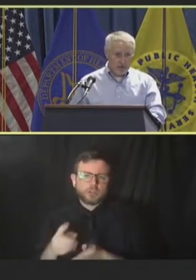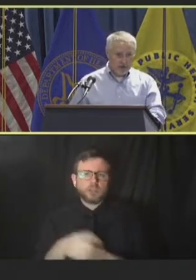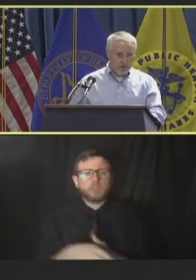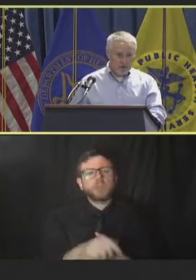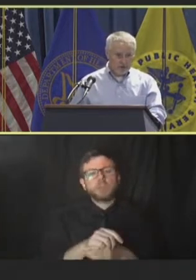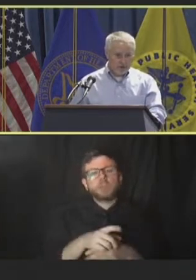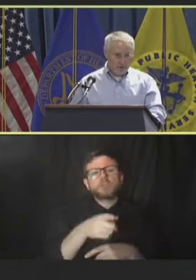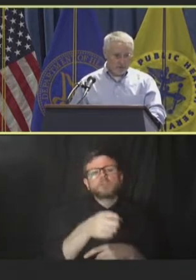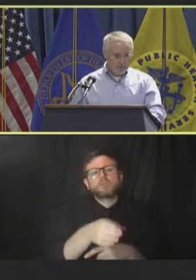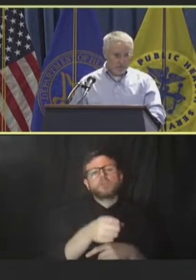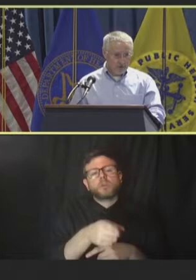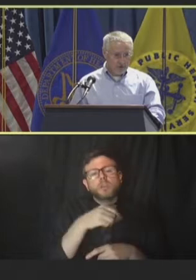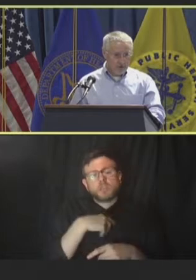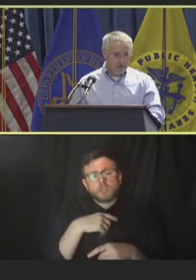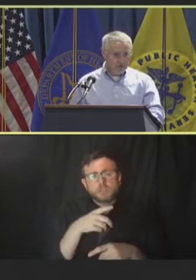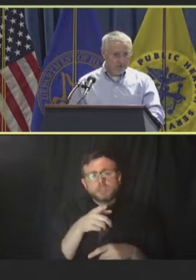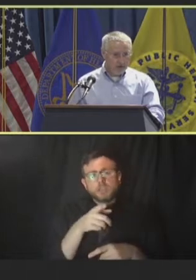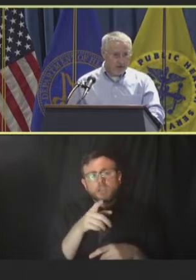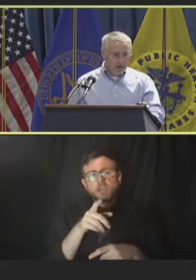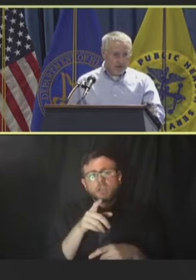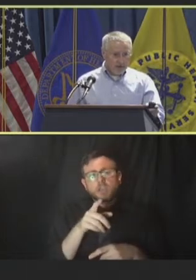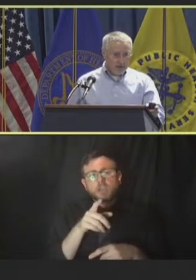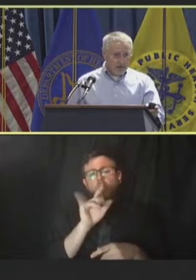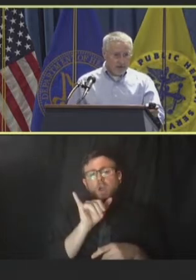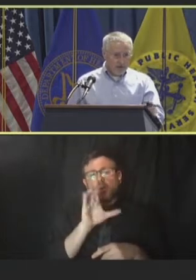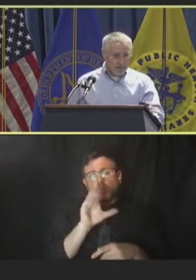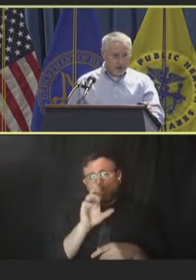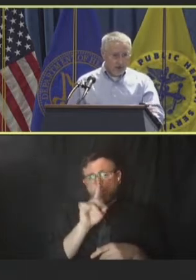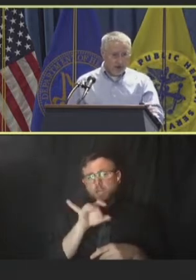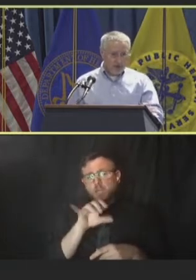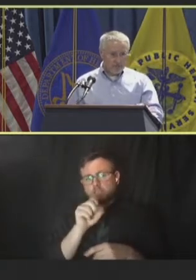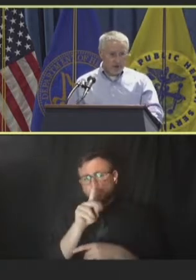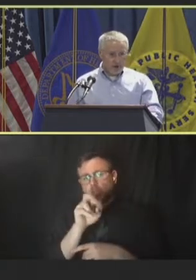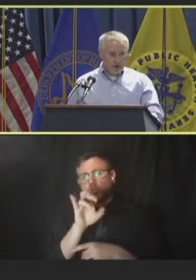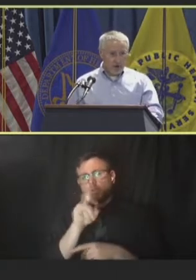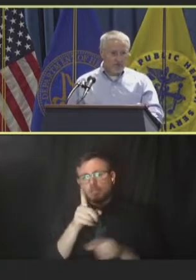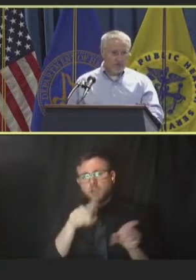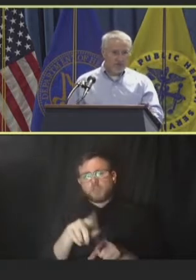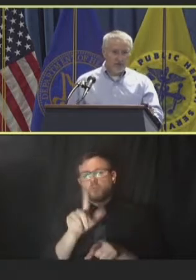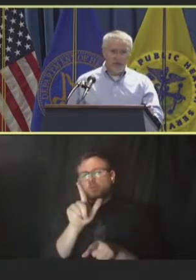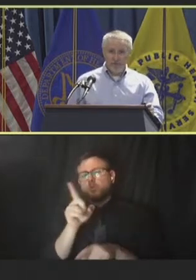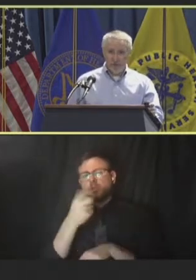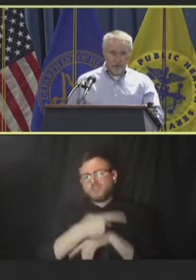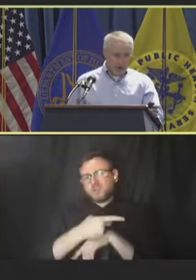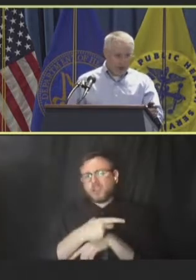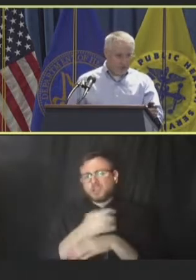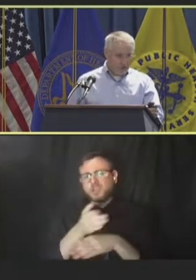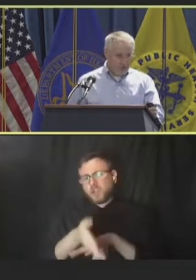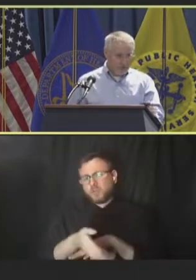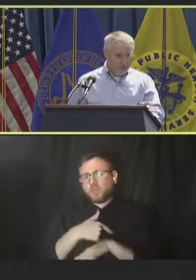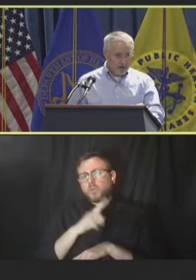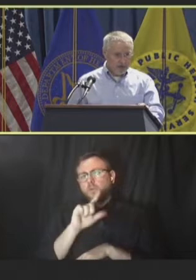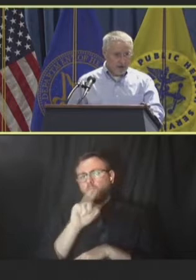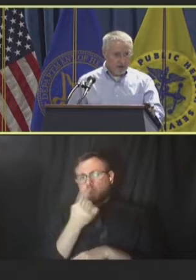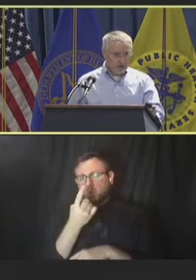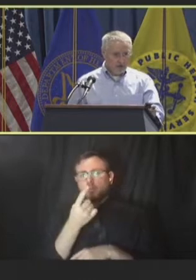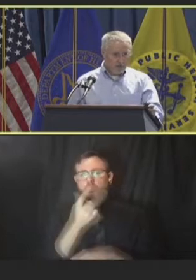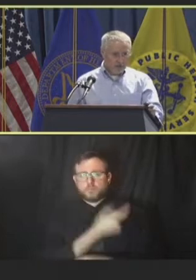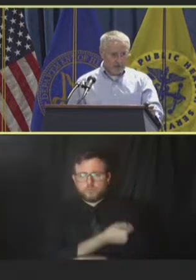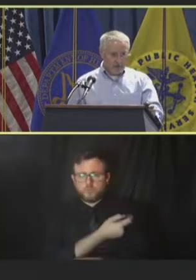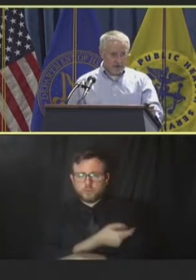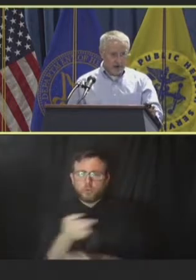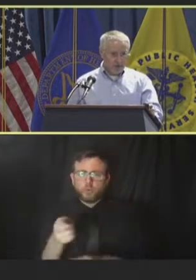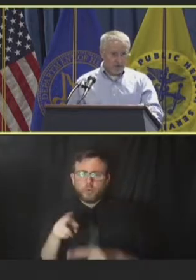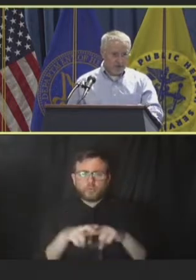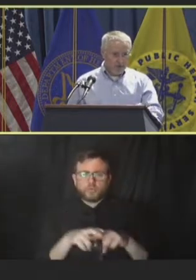21 days after the first booster dose. The myocarditis pericarditis did differ by age group. In the age 12